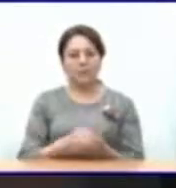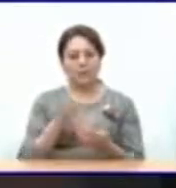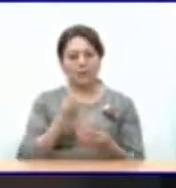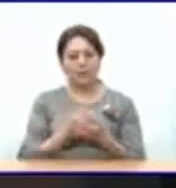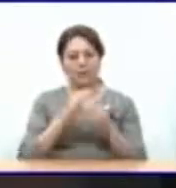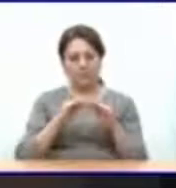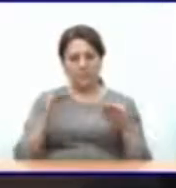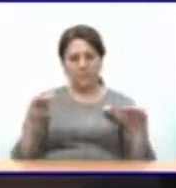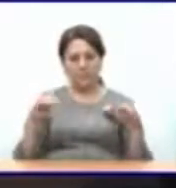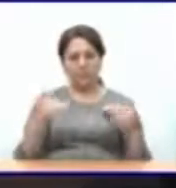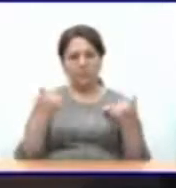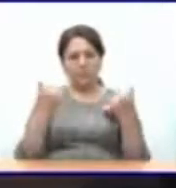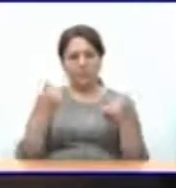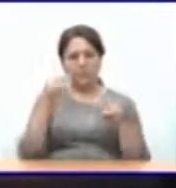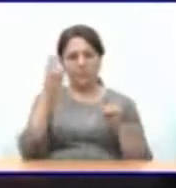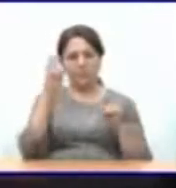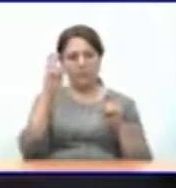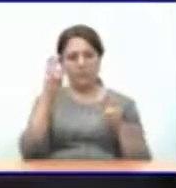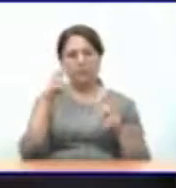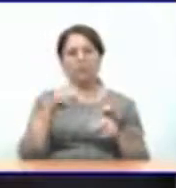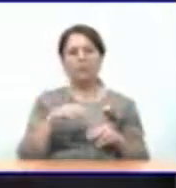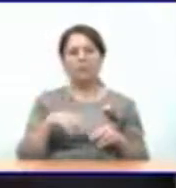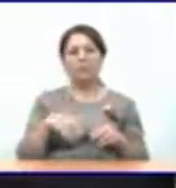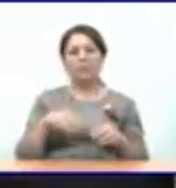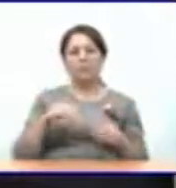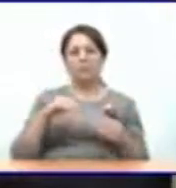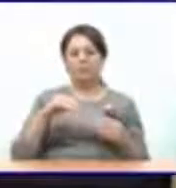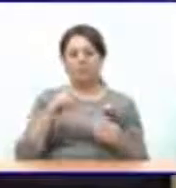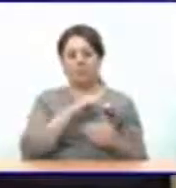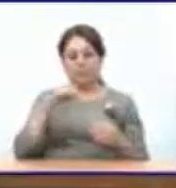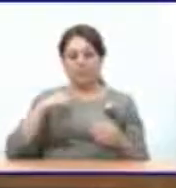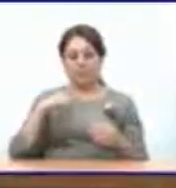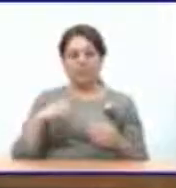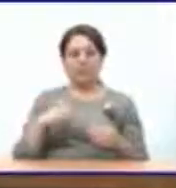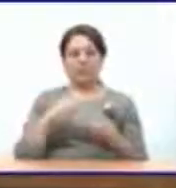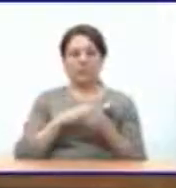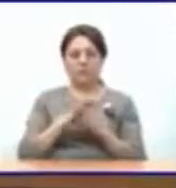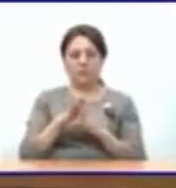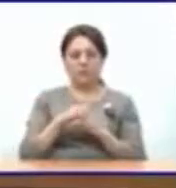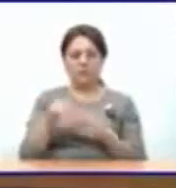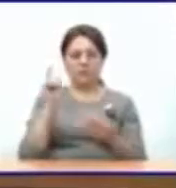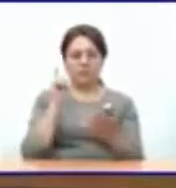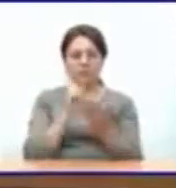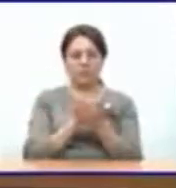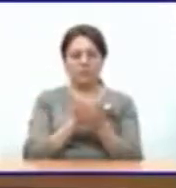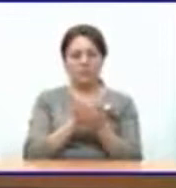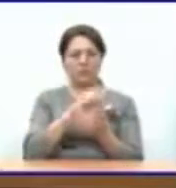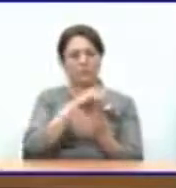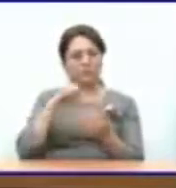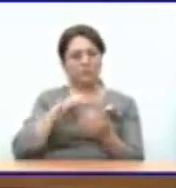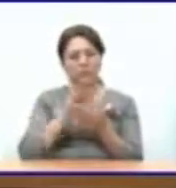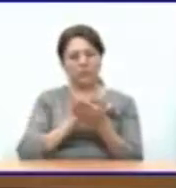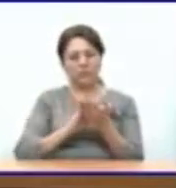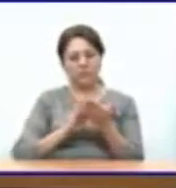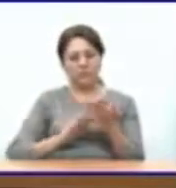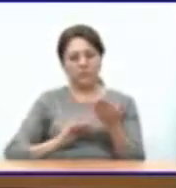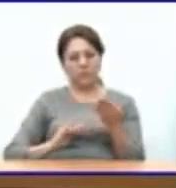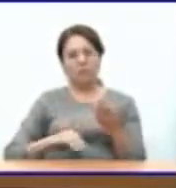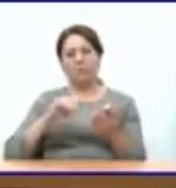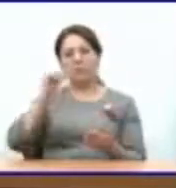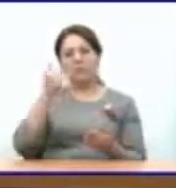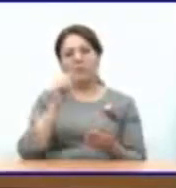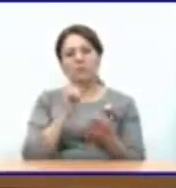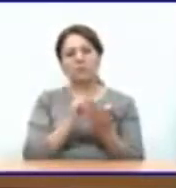Aziz o'quvchilar, bugungi mavzuyimiz bo'yicha mustaqil bajarish uchun topshiriqlarni yozib oling. Birinchi